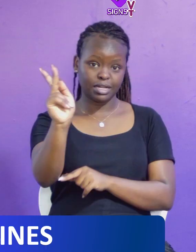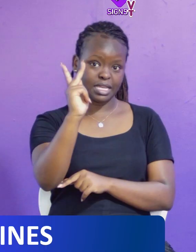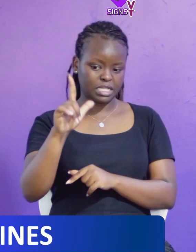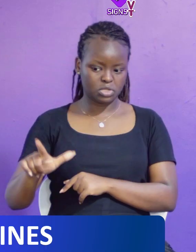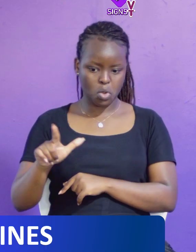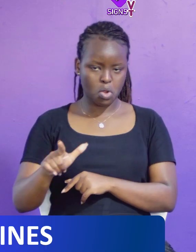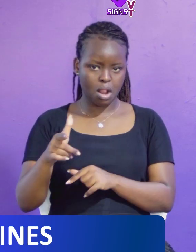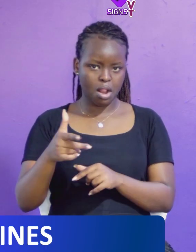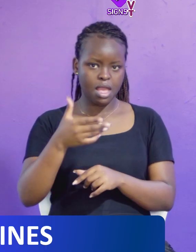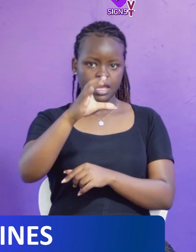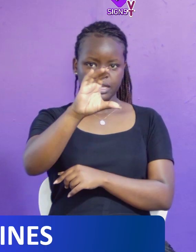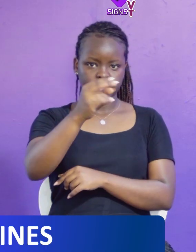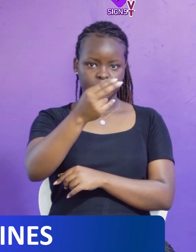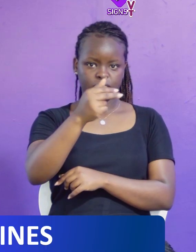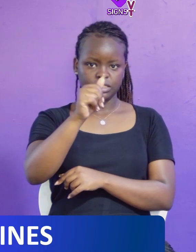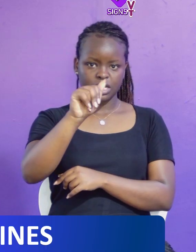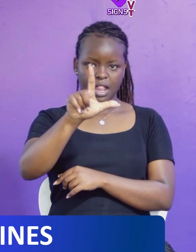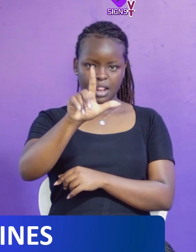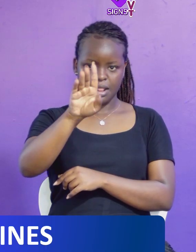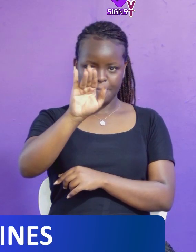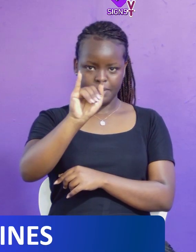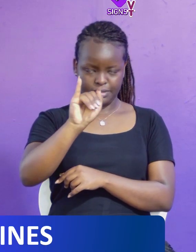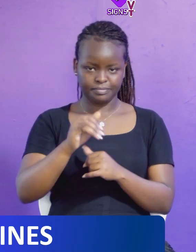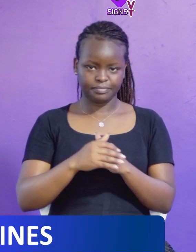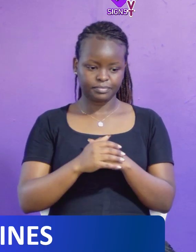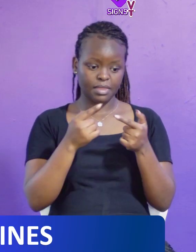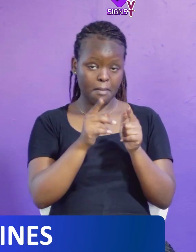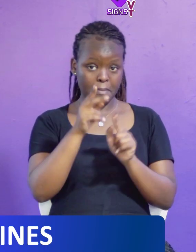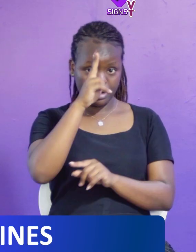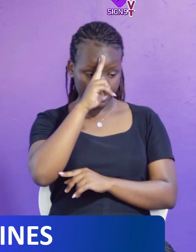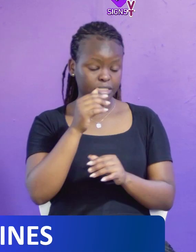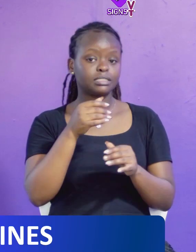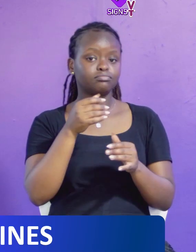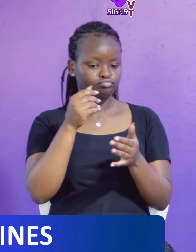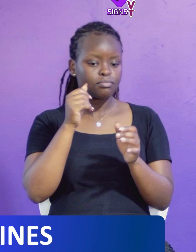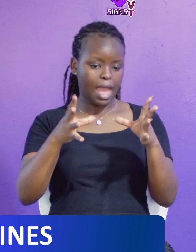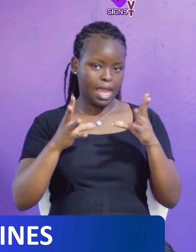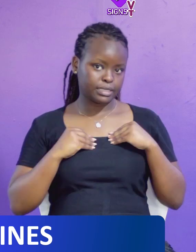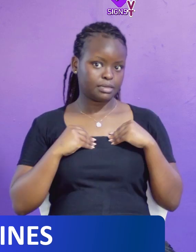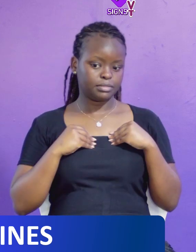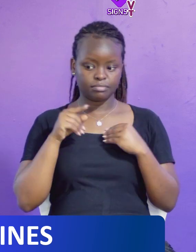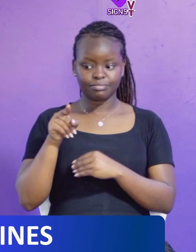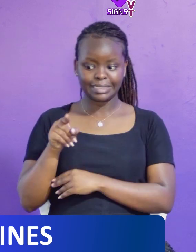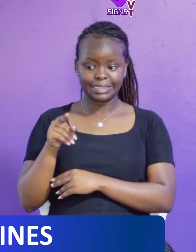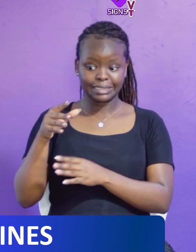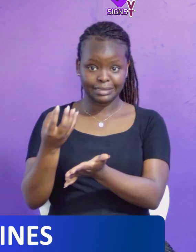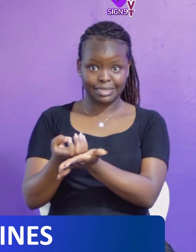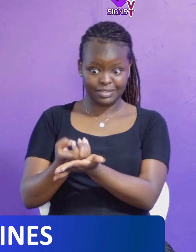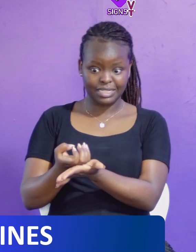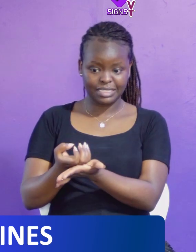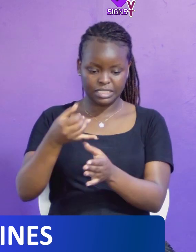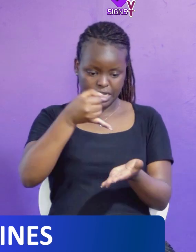produced Chalbi rifle. But the officer admitted under cross-examination that his findings were